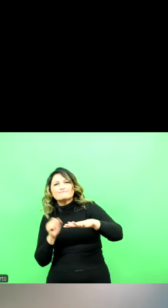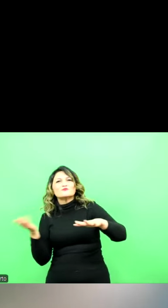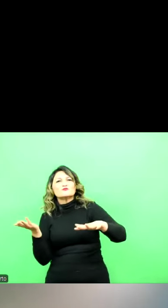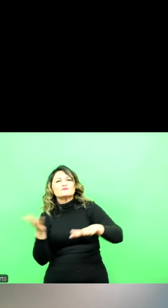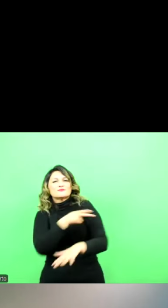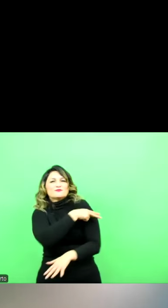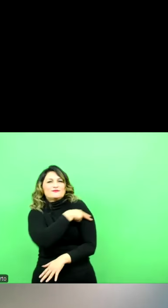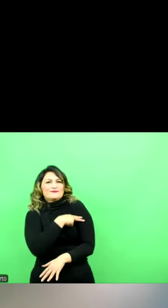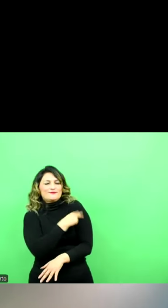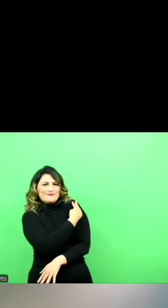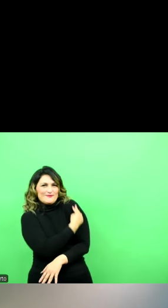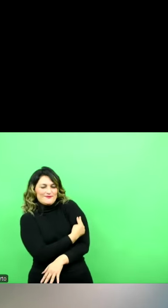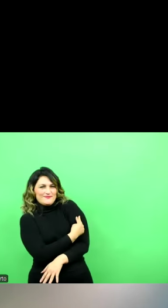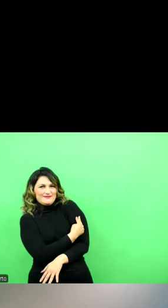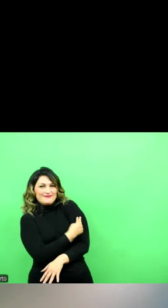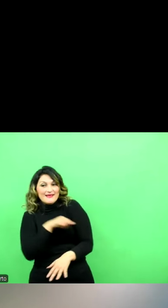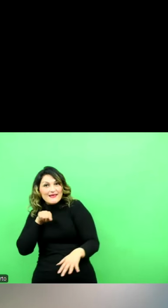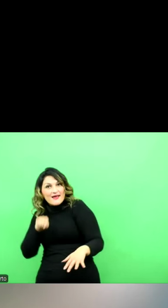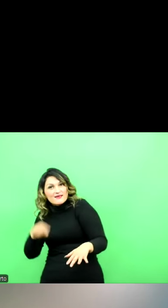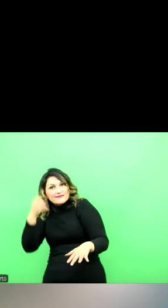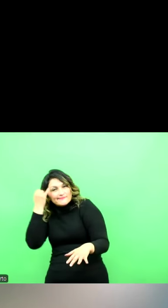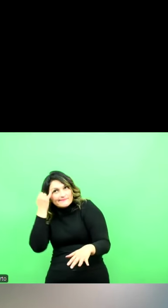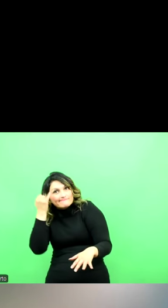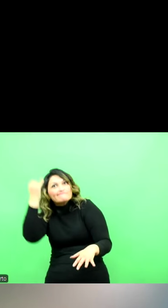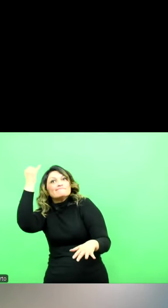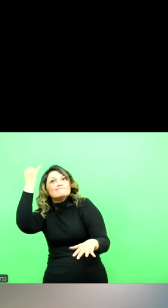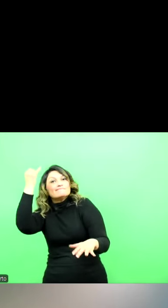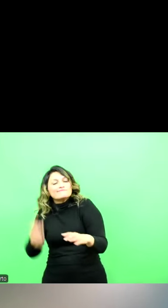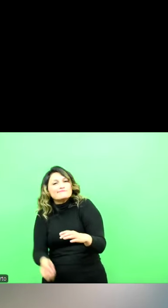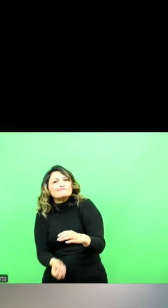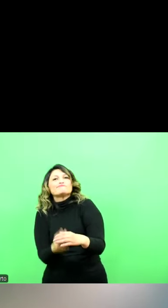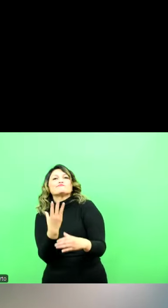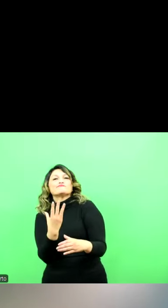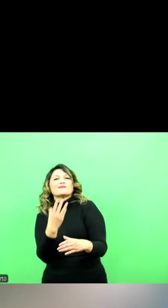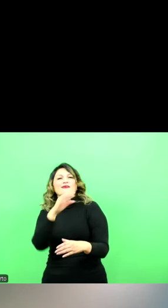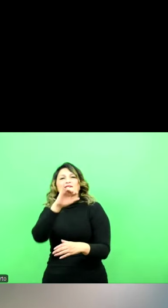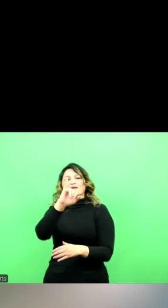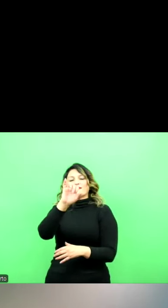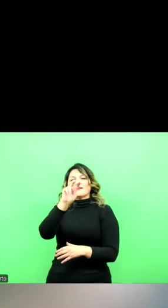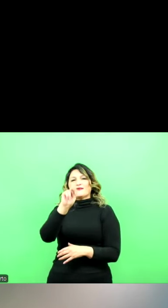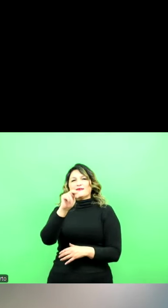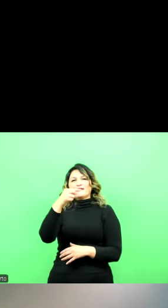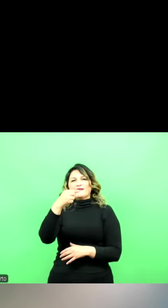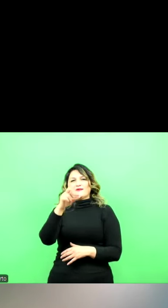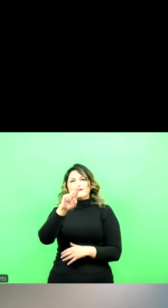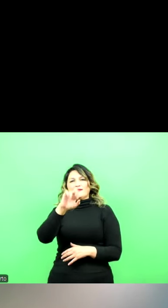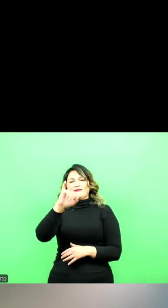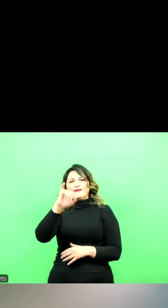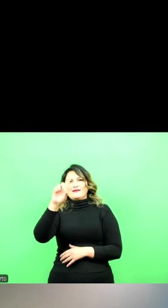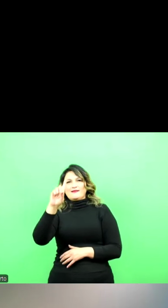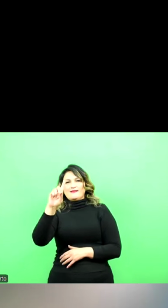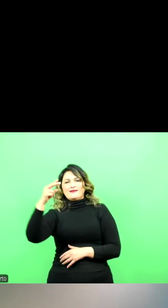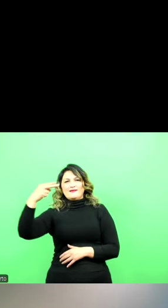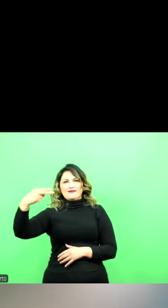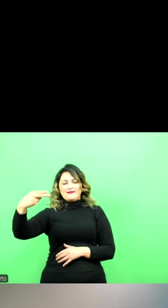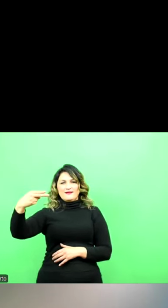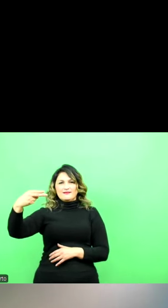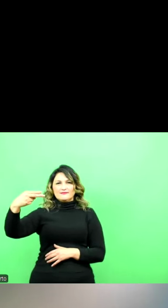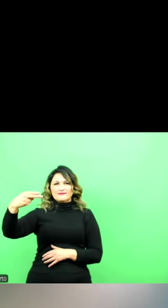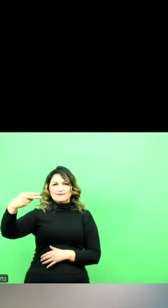to include risk management. And this strategy is known as INGRID-H. That's the acronym in Spanish.